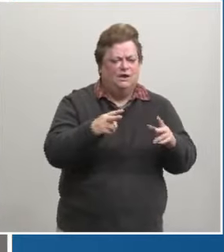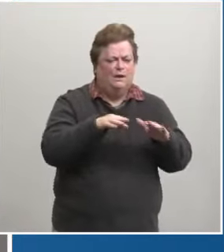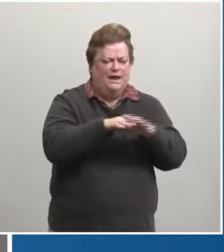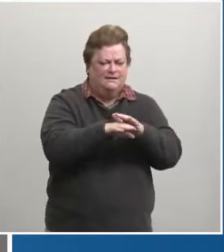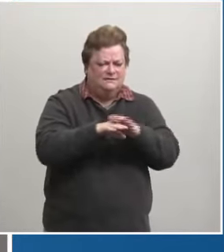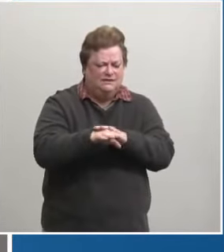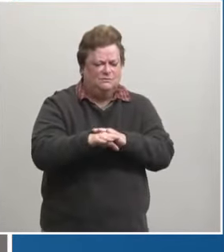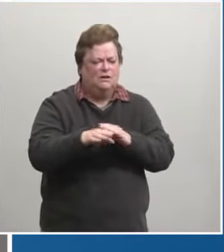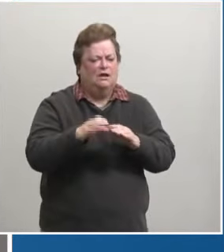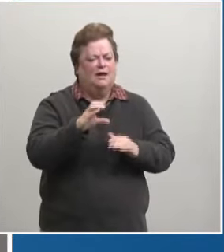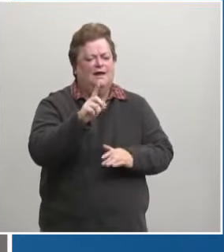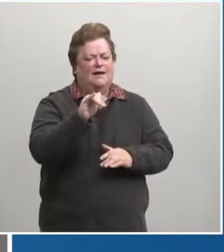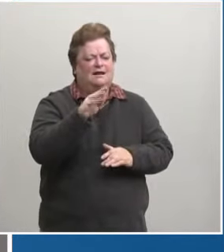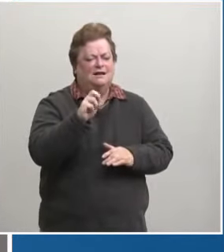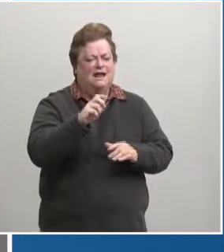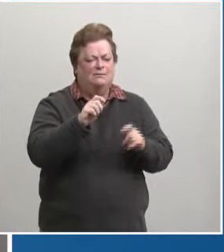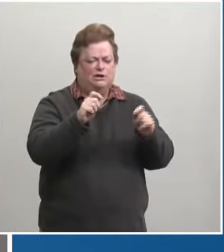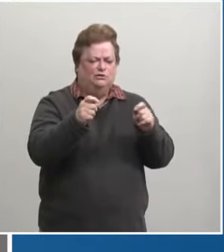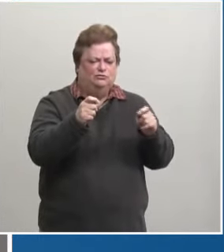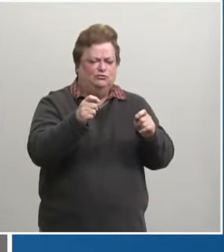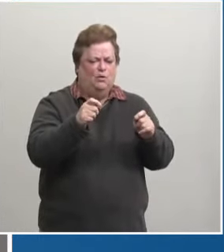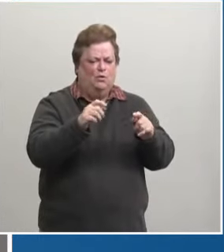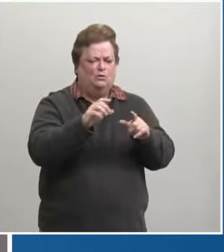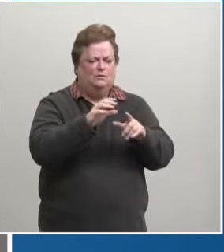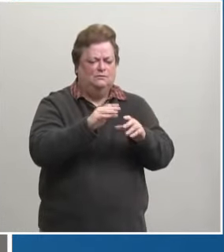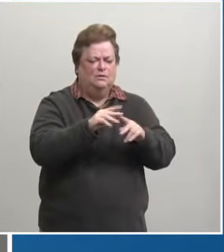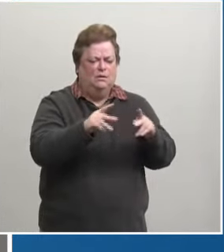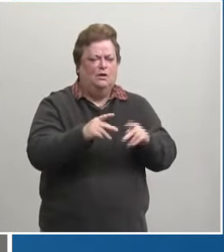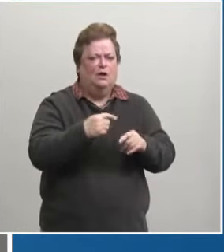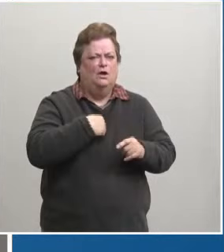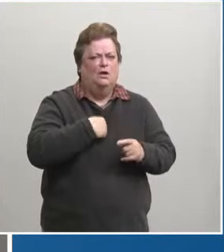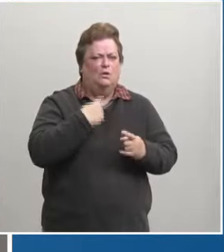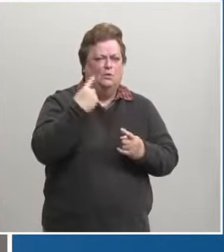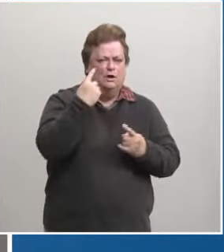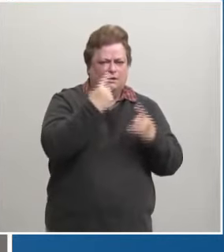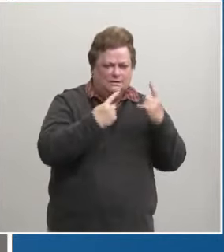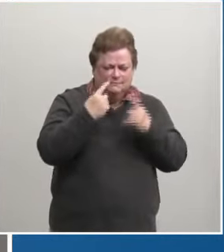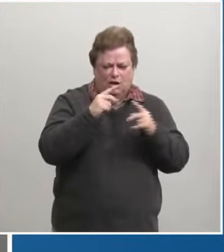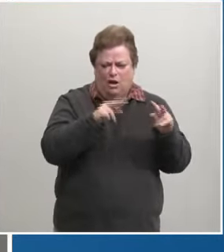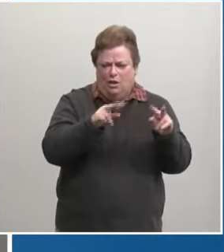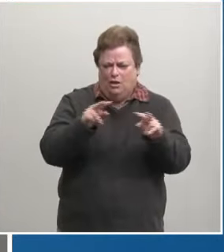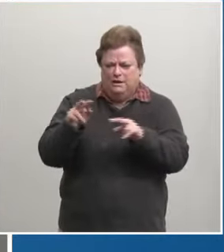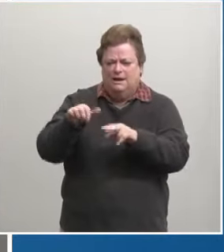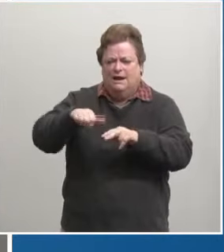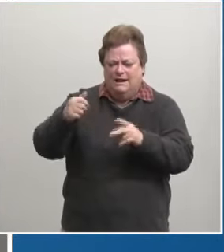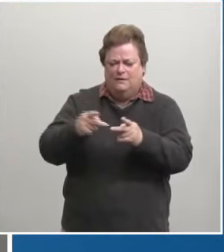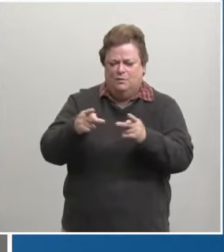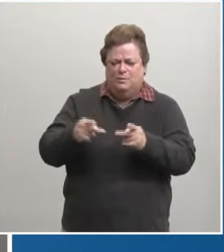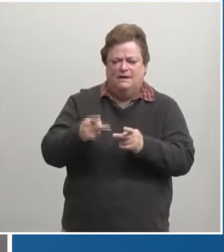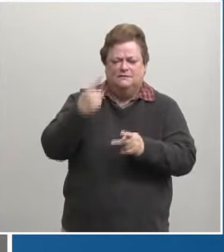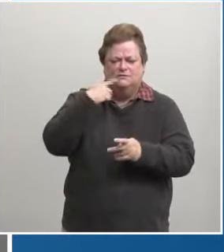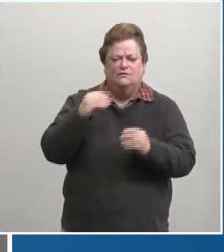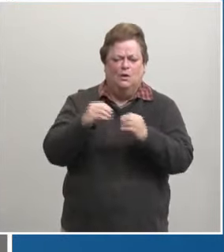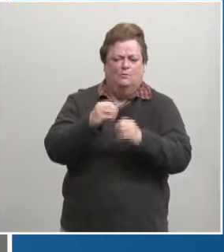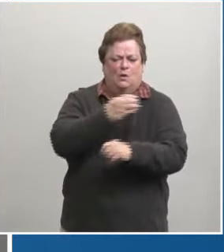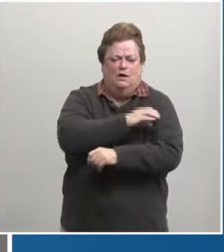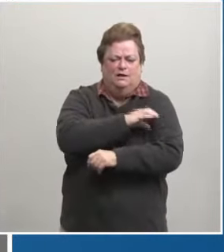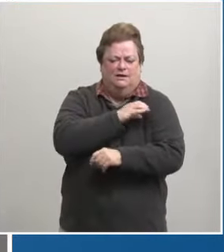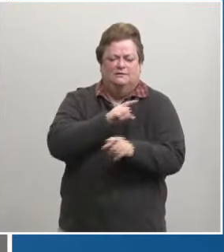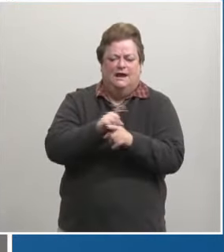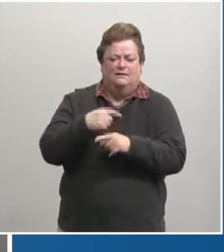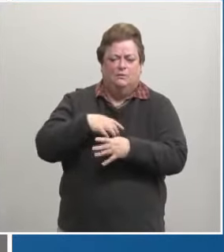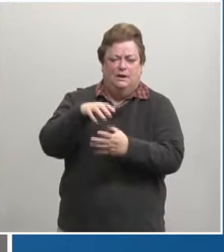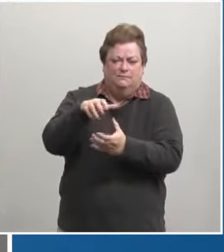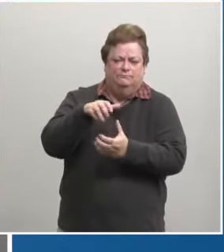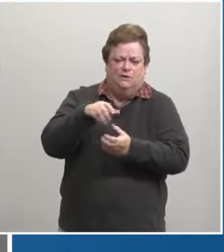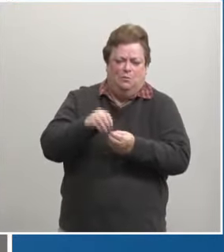and climate-controlled location. We continue to consider other potential sites for vaccination clinics as more vaccine becomes